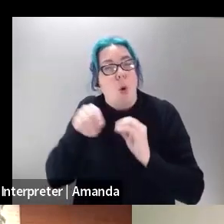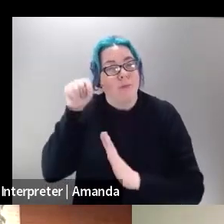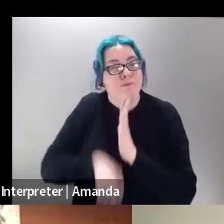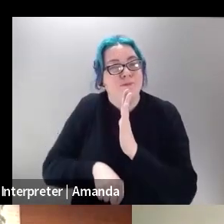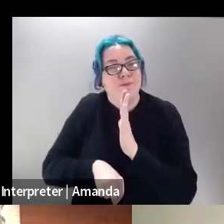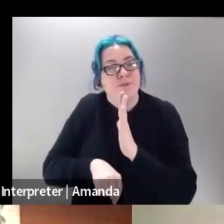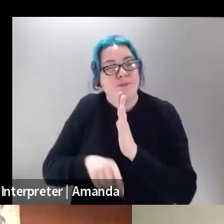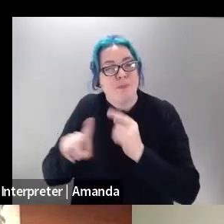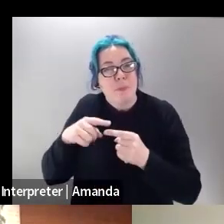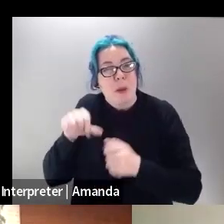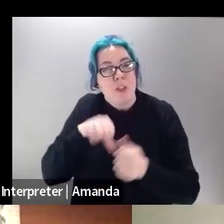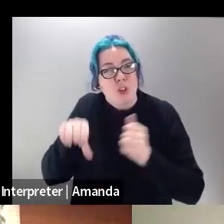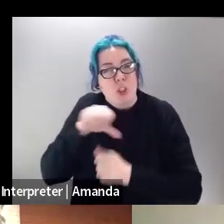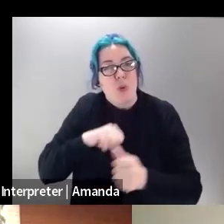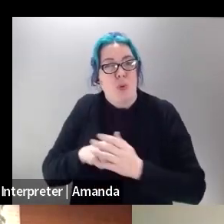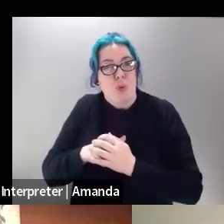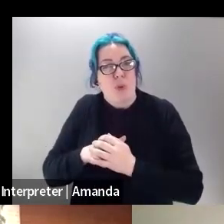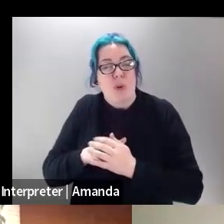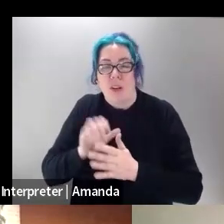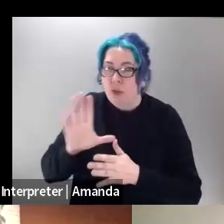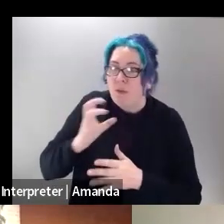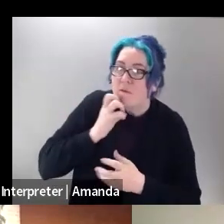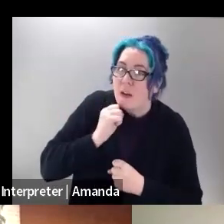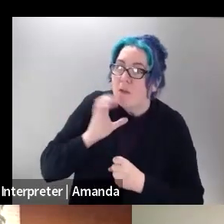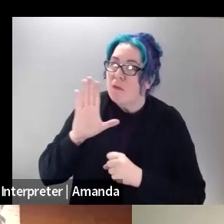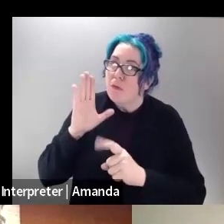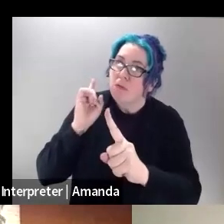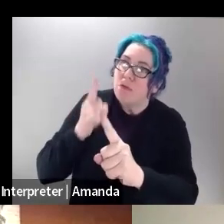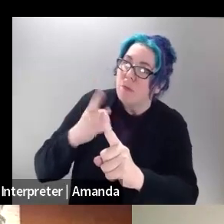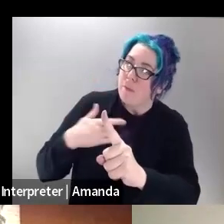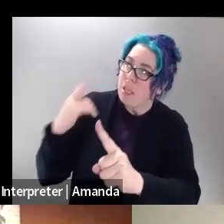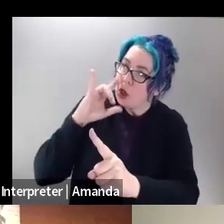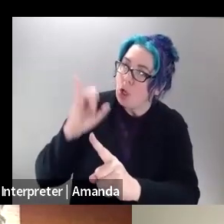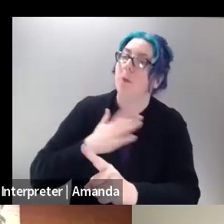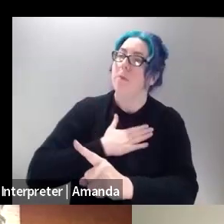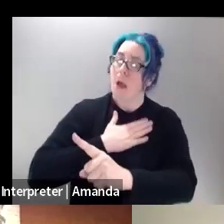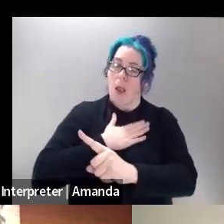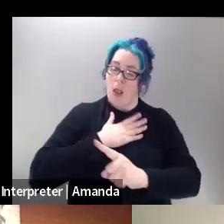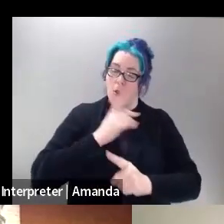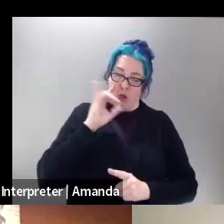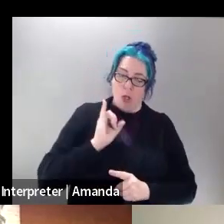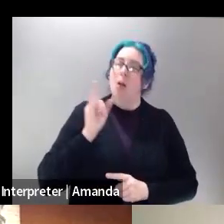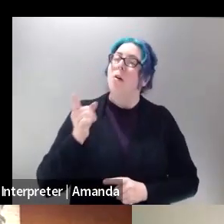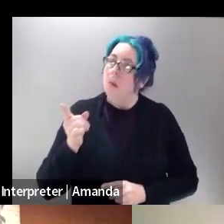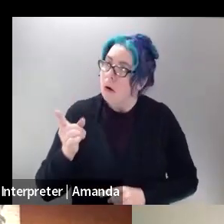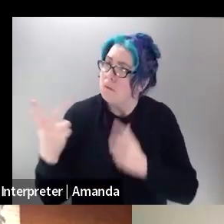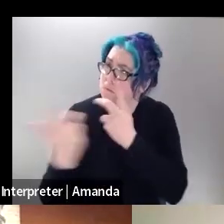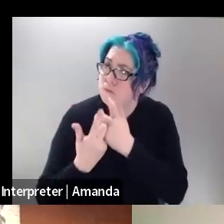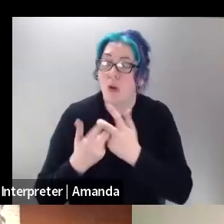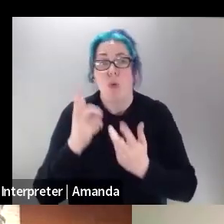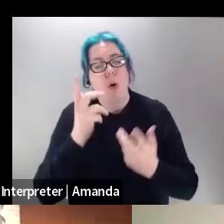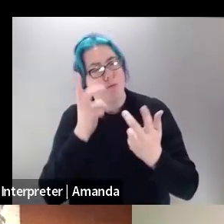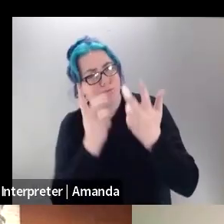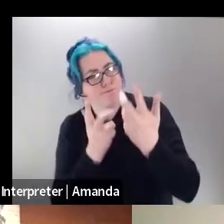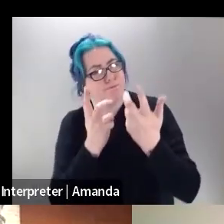and dynamics that we're going to rely on to get the work done. And often we figure out our operating principles